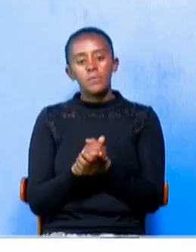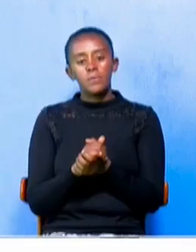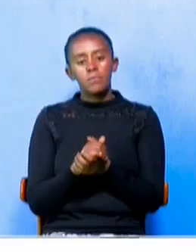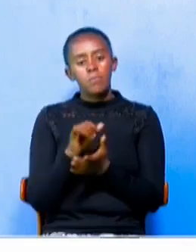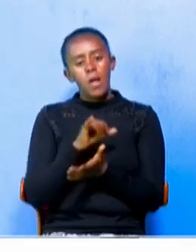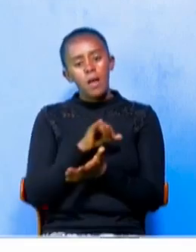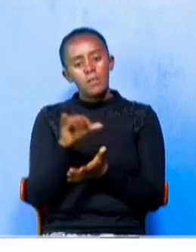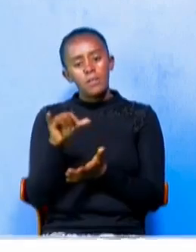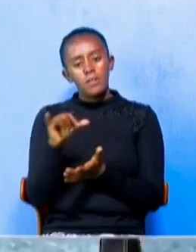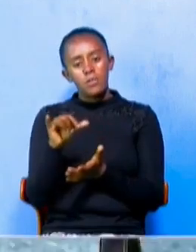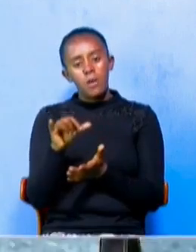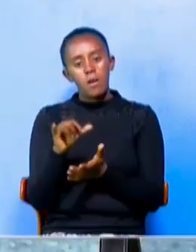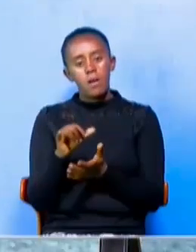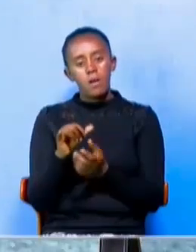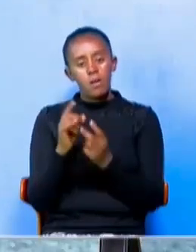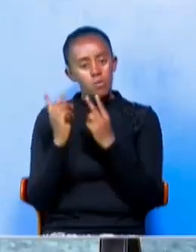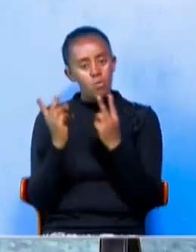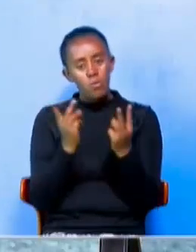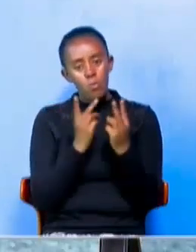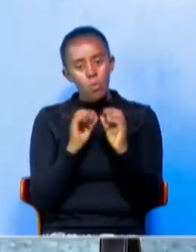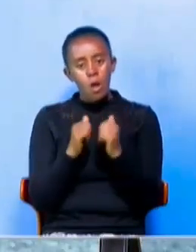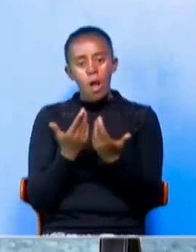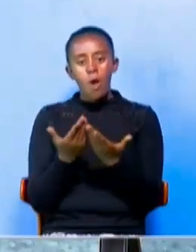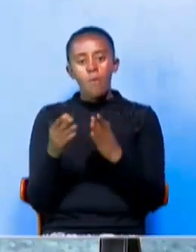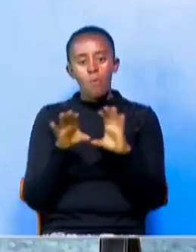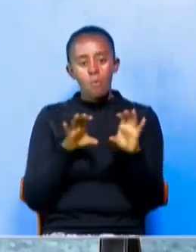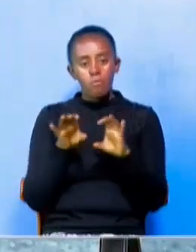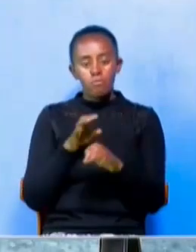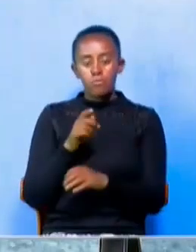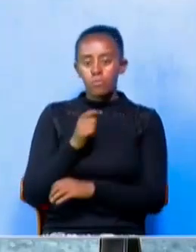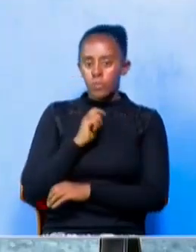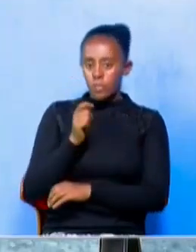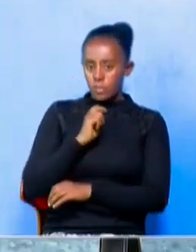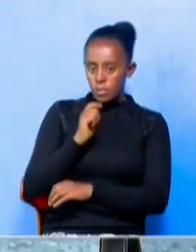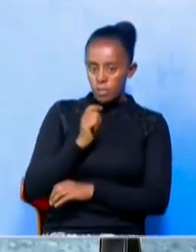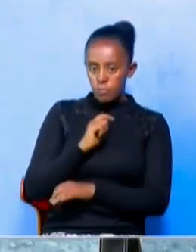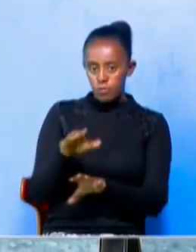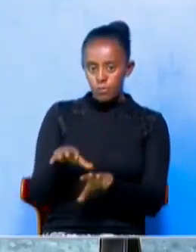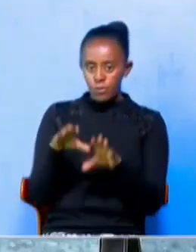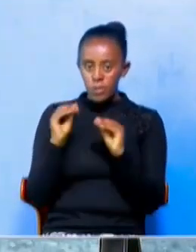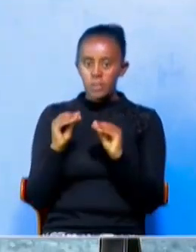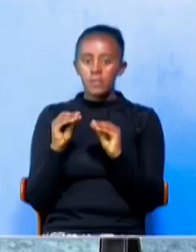etc. Look how we are conducting an interview, students.